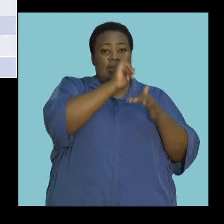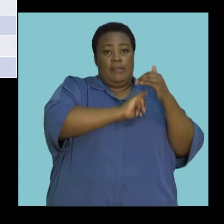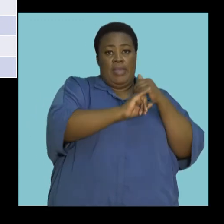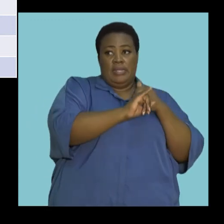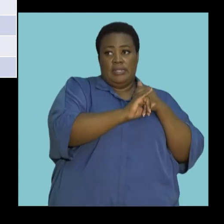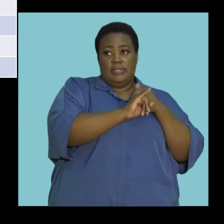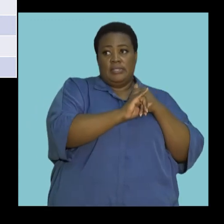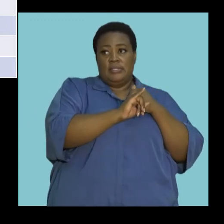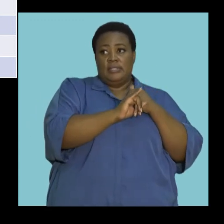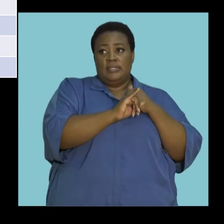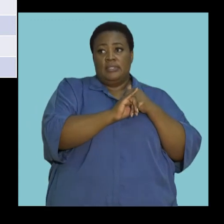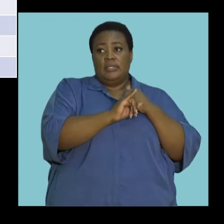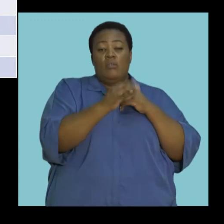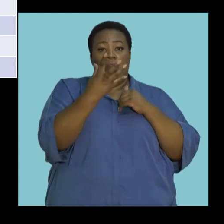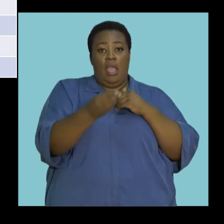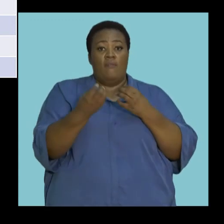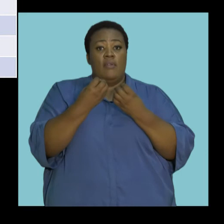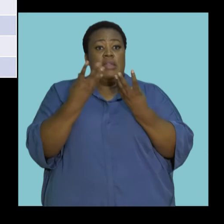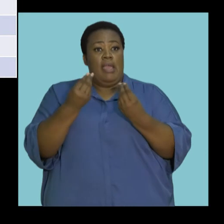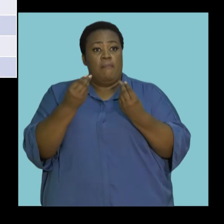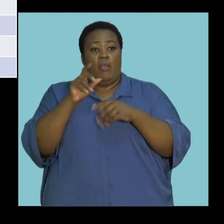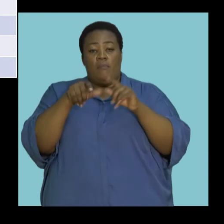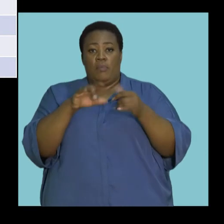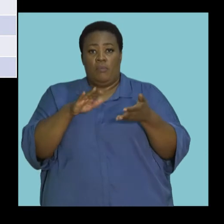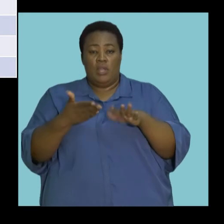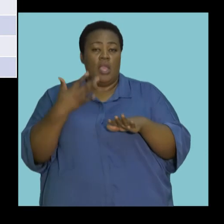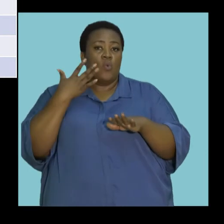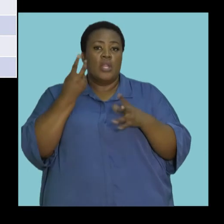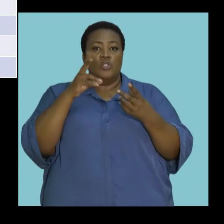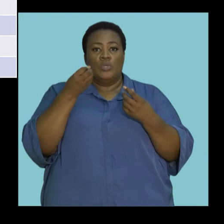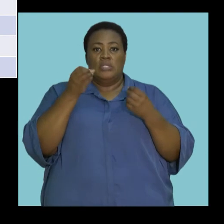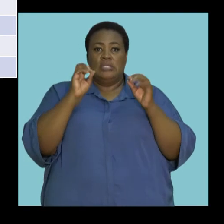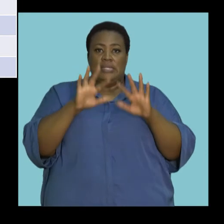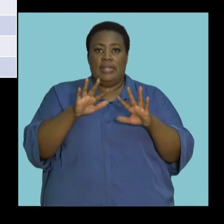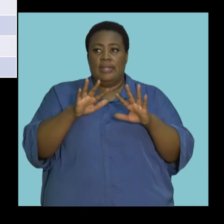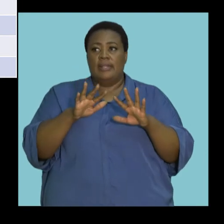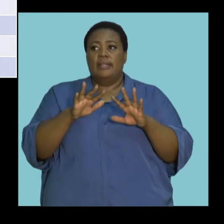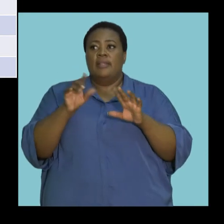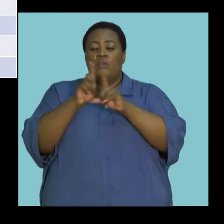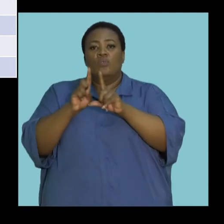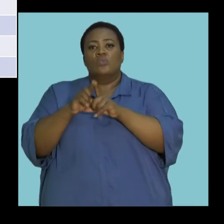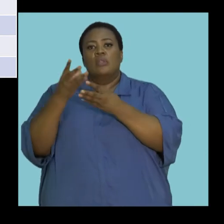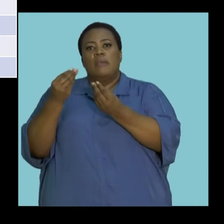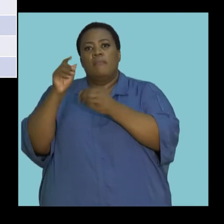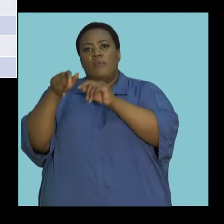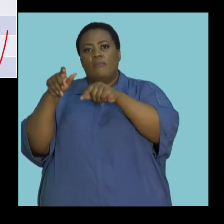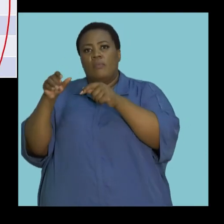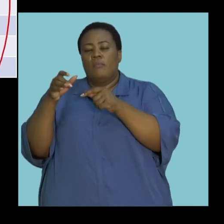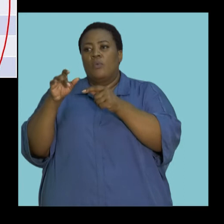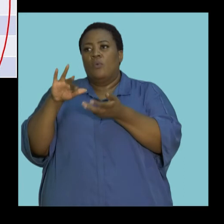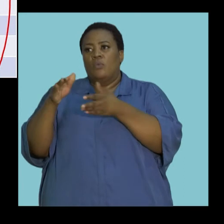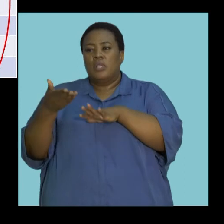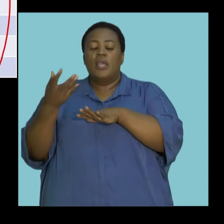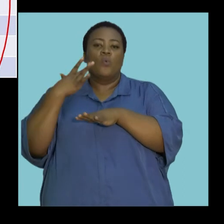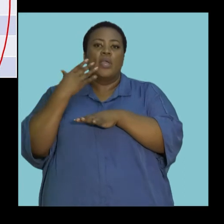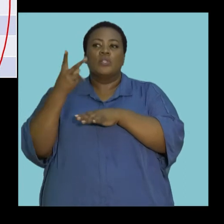the independent variable, and we have the number of deaths in the year 2010, and we have the number of the deaths